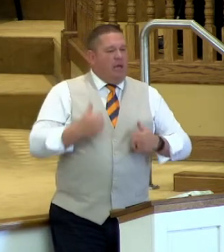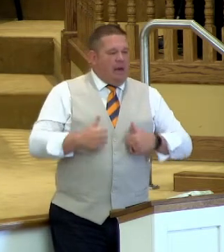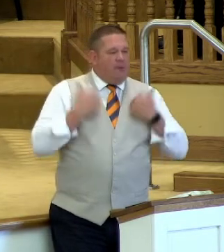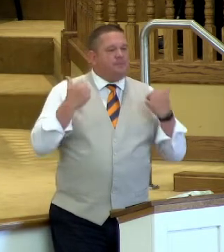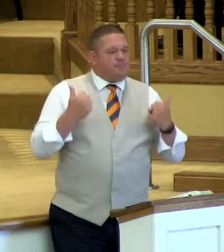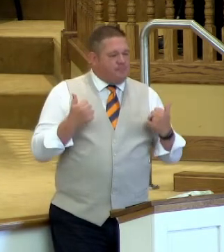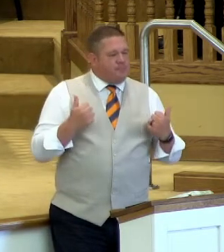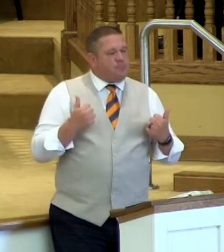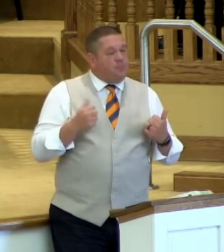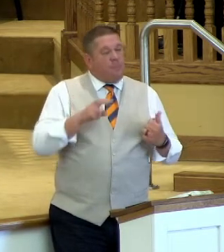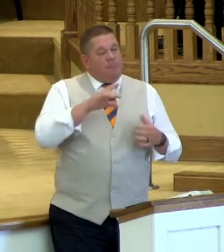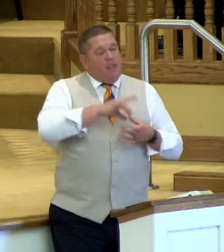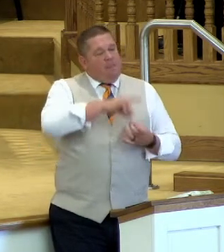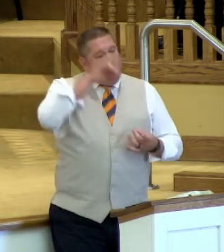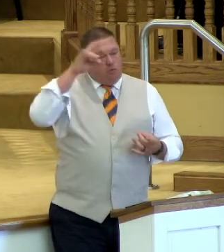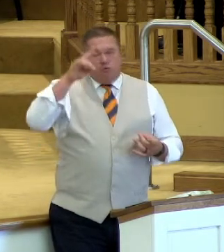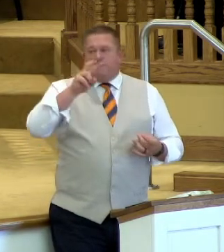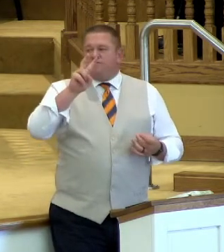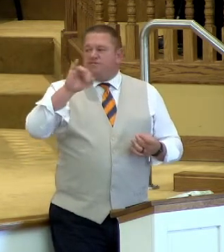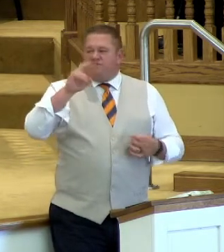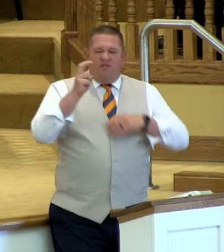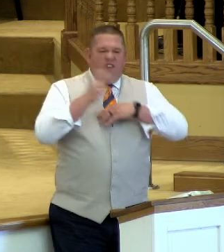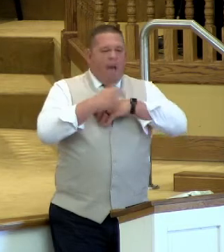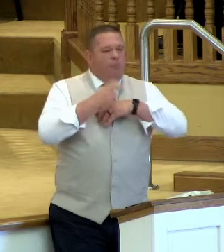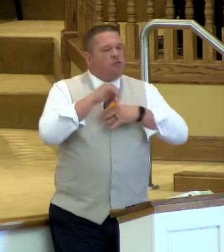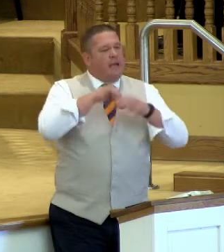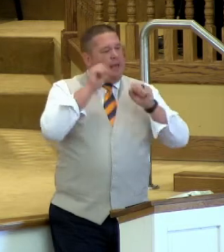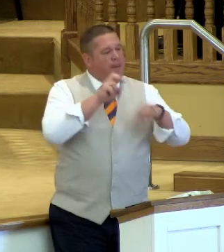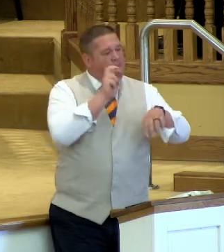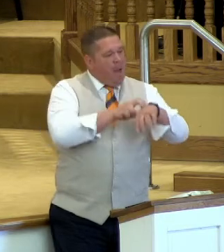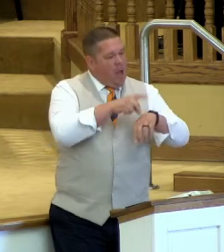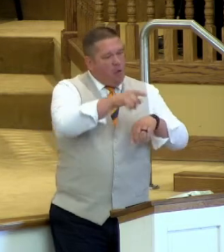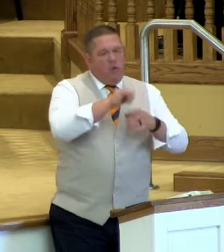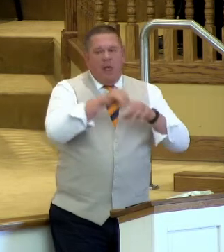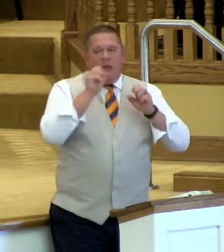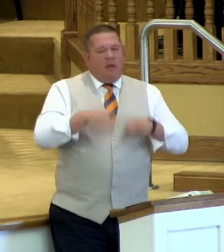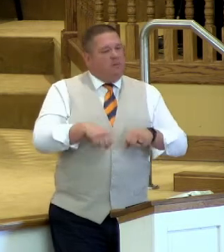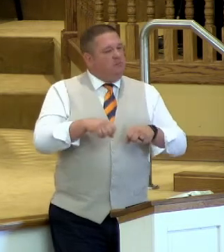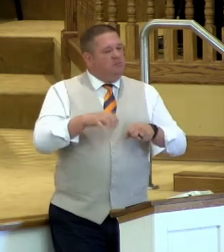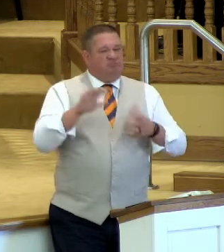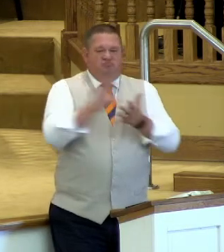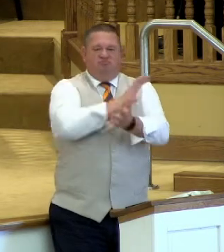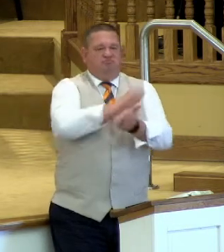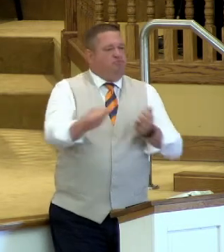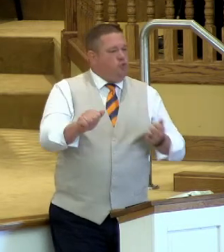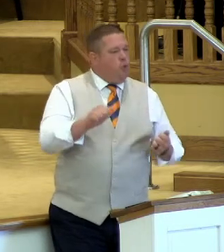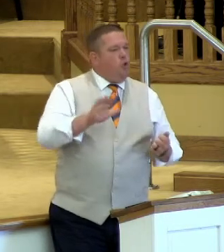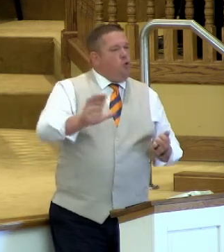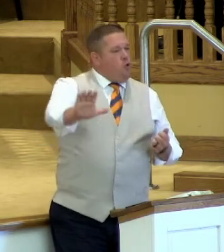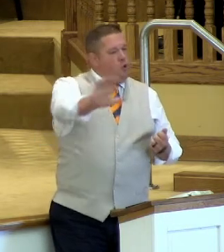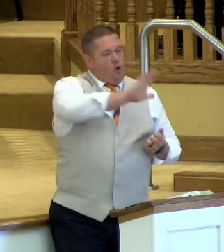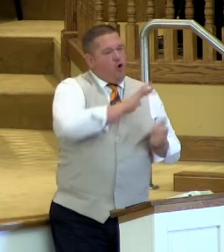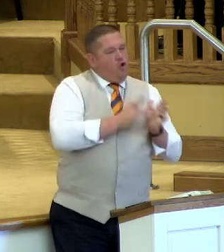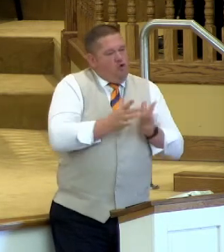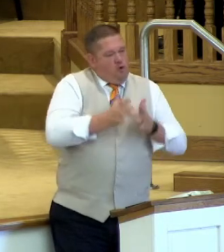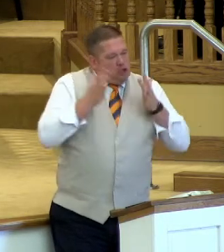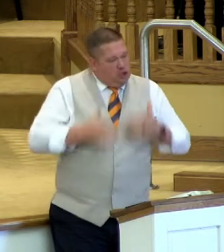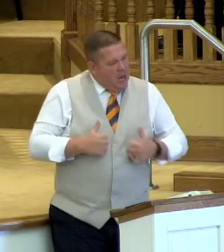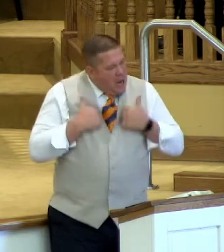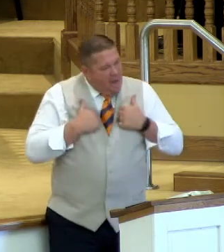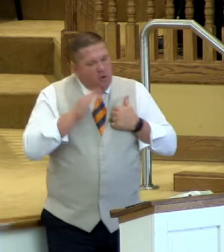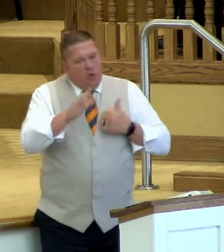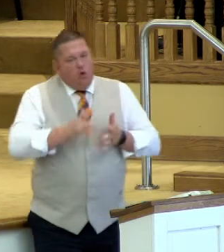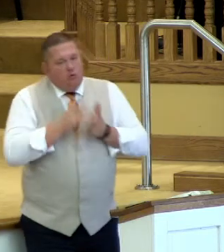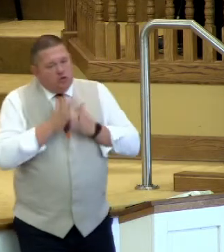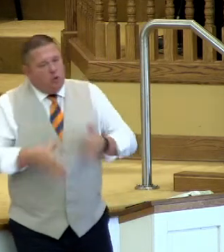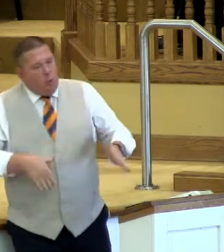life. Spiritual vipers that can bite you, that can take you down, and that can destroy your Christian life, your